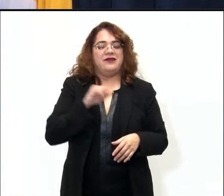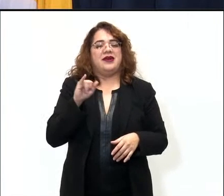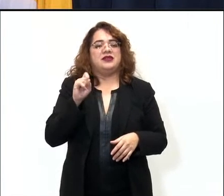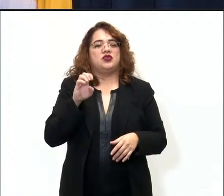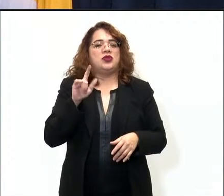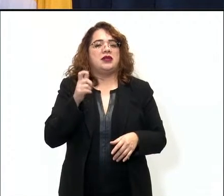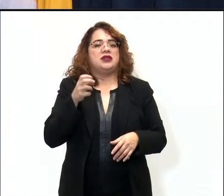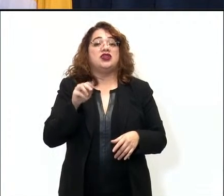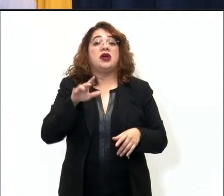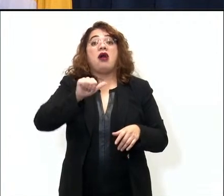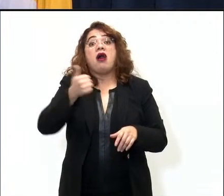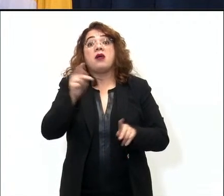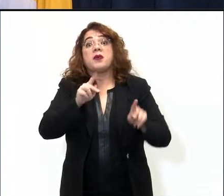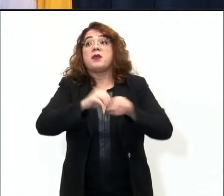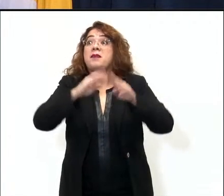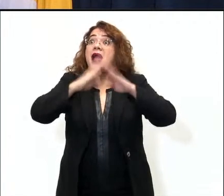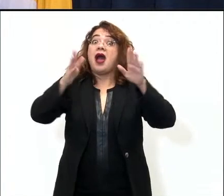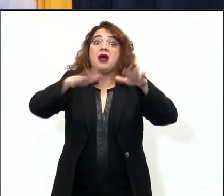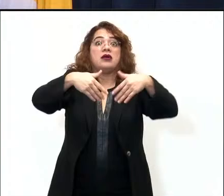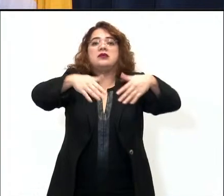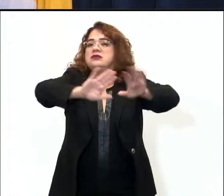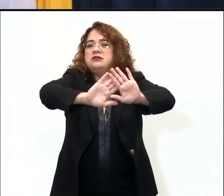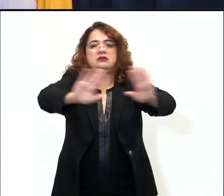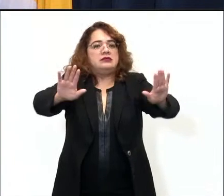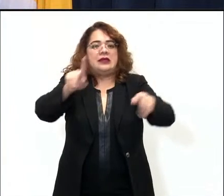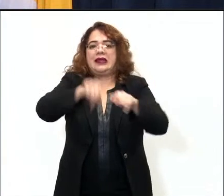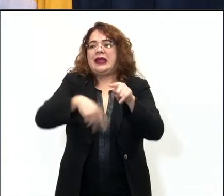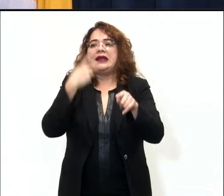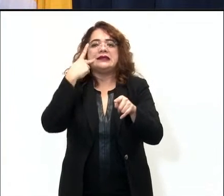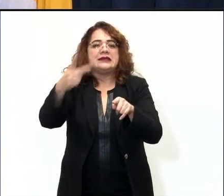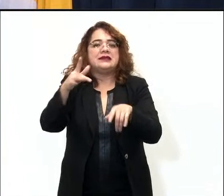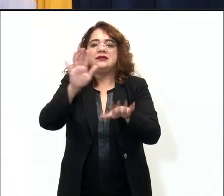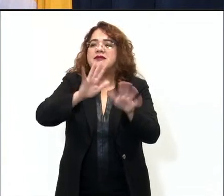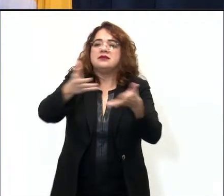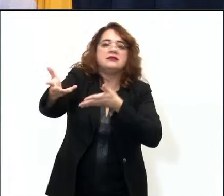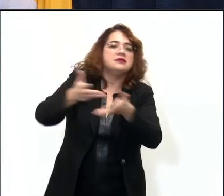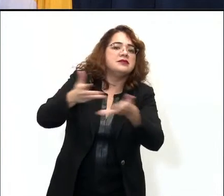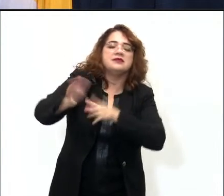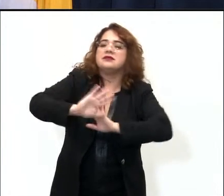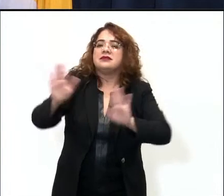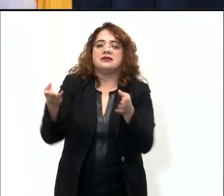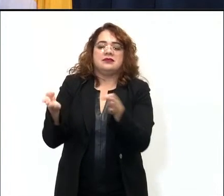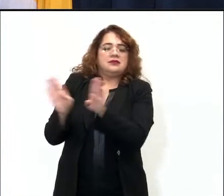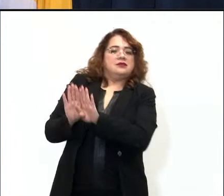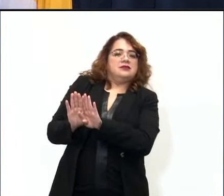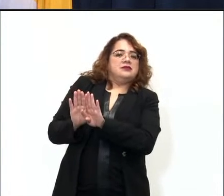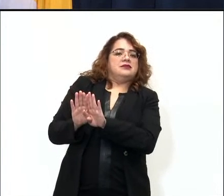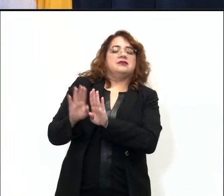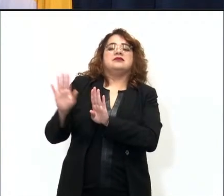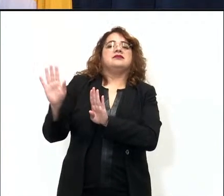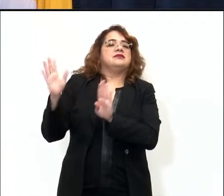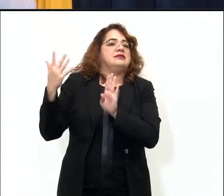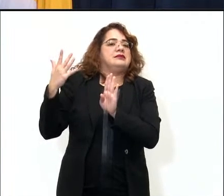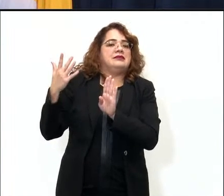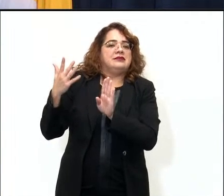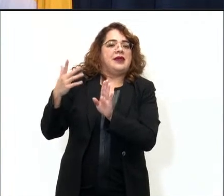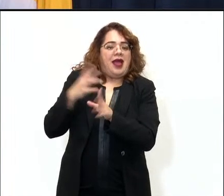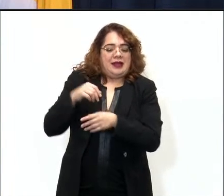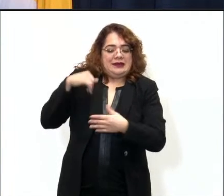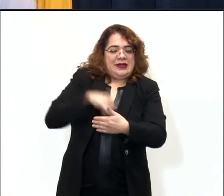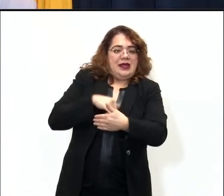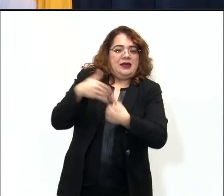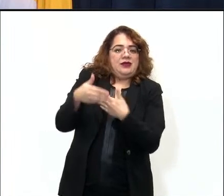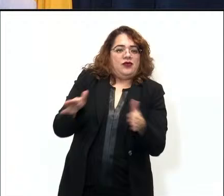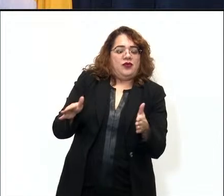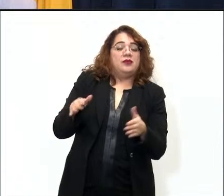those that you live with, if that's possible. And we know that's not possible for everybody. It's especially important for housemates who are at a higher risk of serious